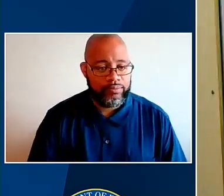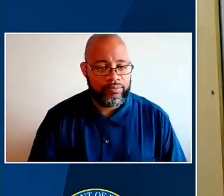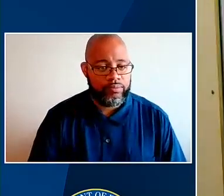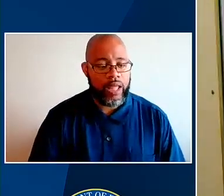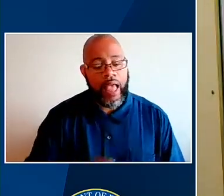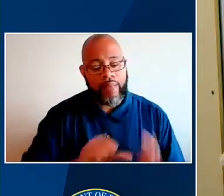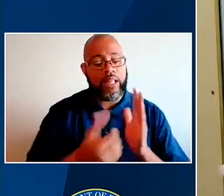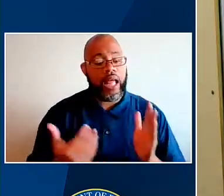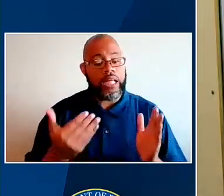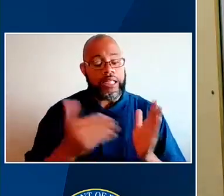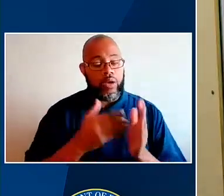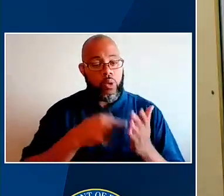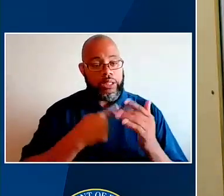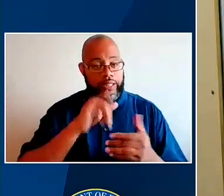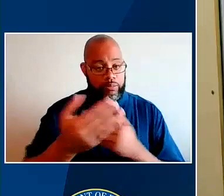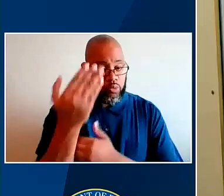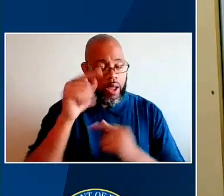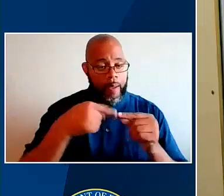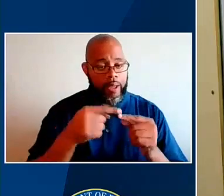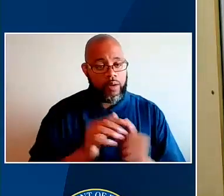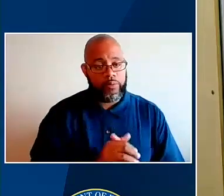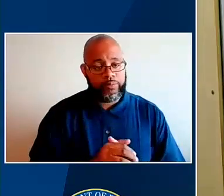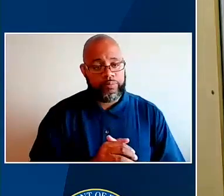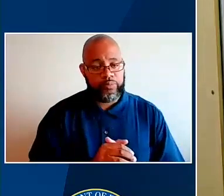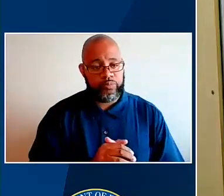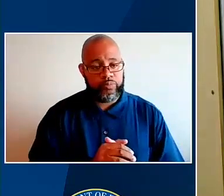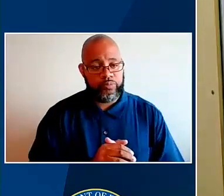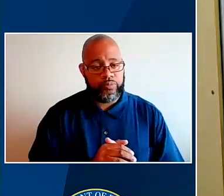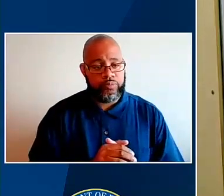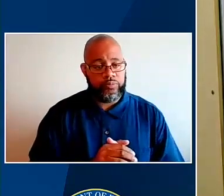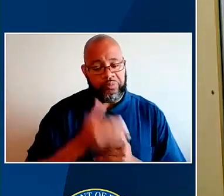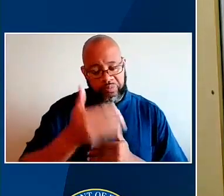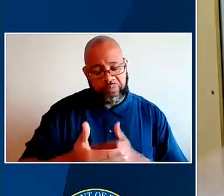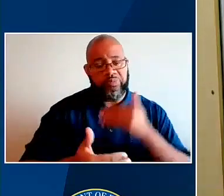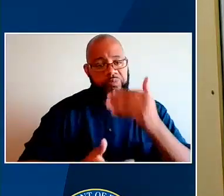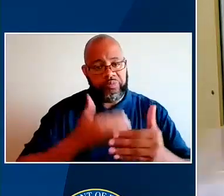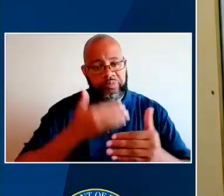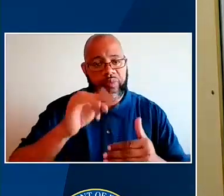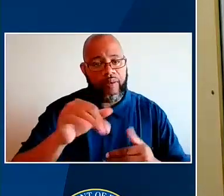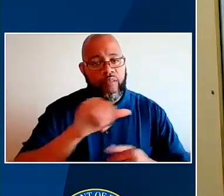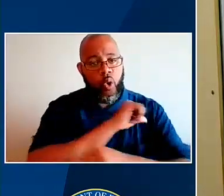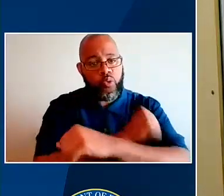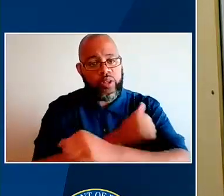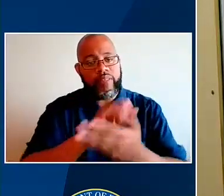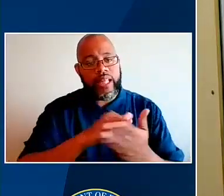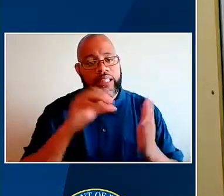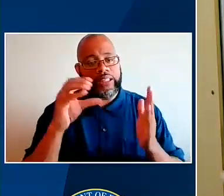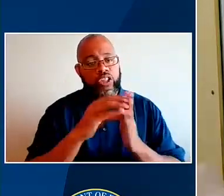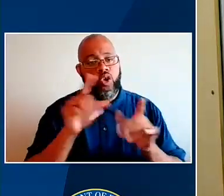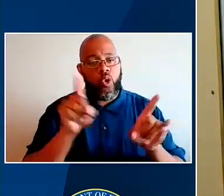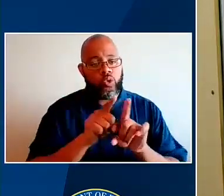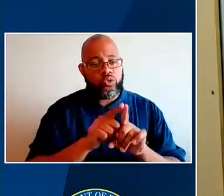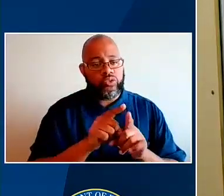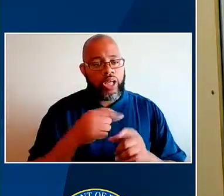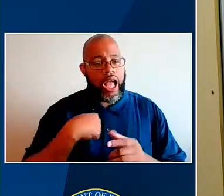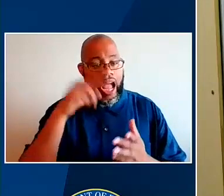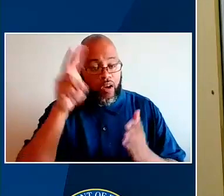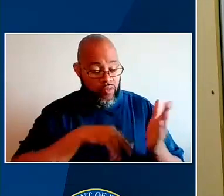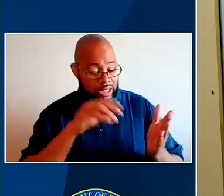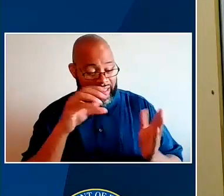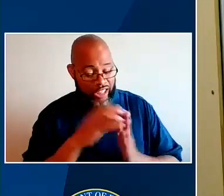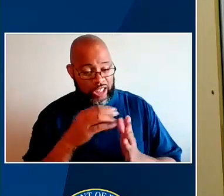what I said this morning about the cadence of authorizations, this section also is not, like, I read this